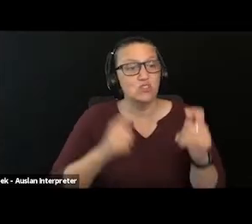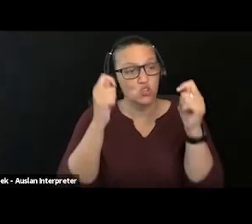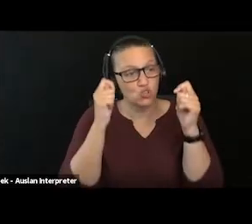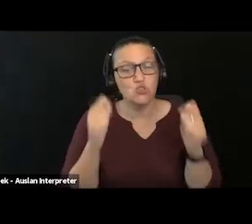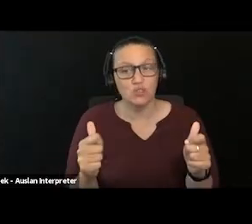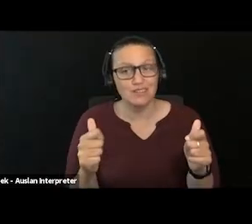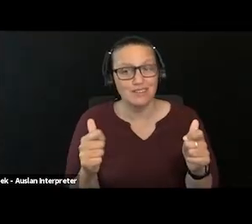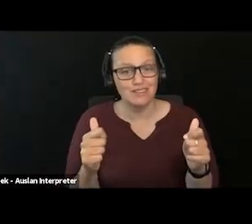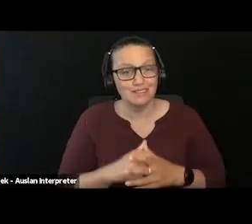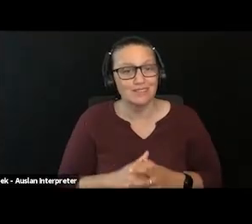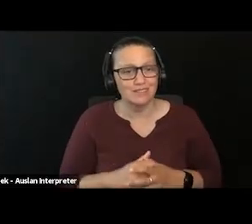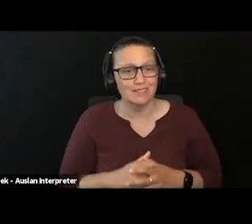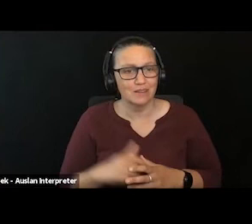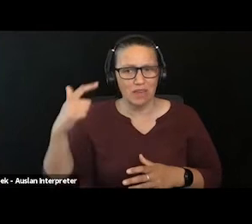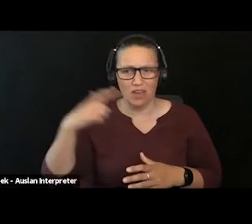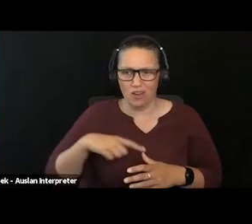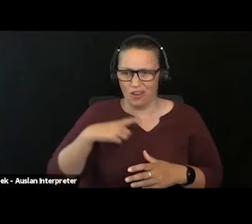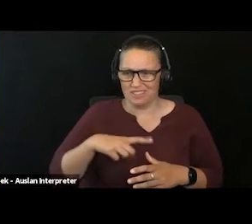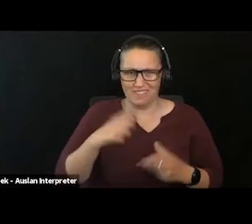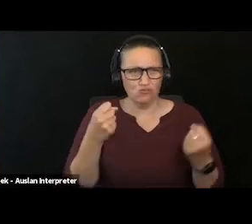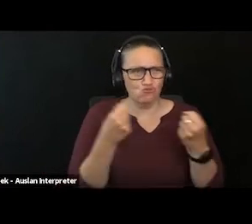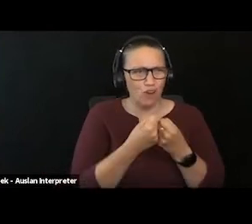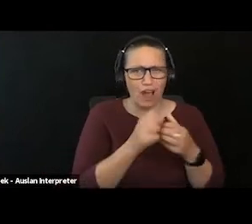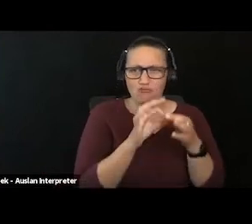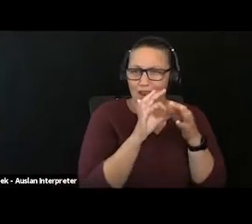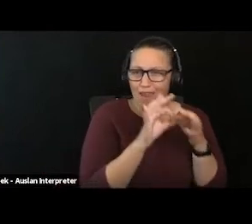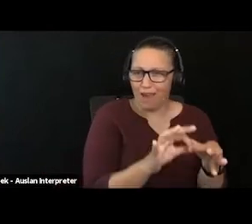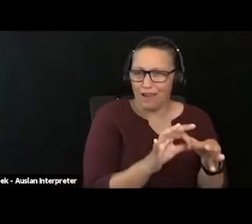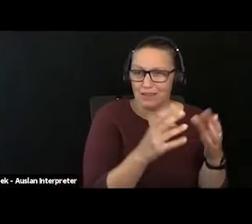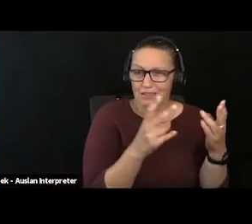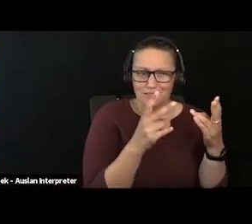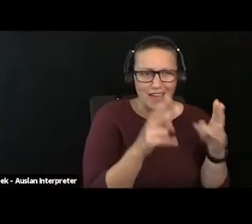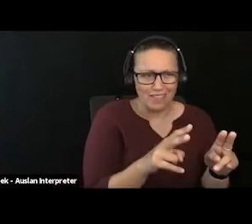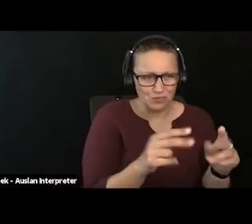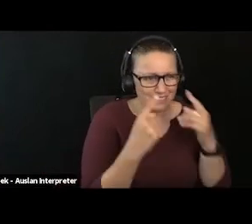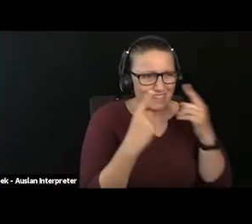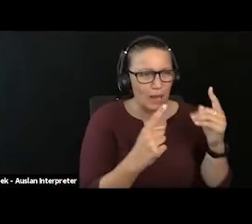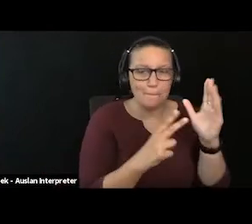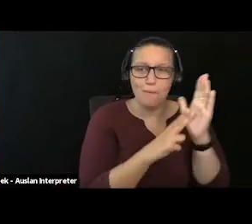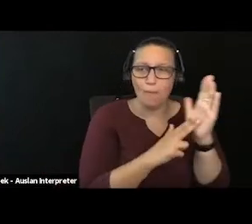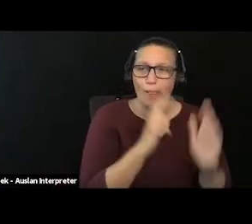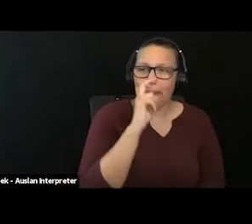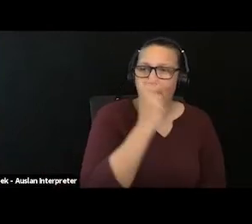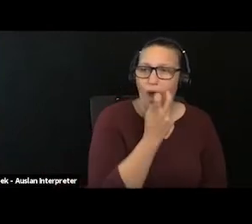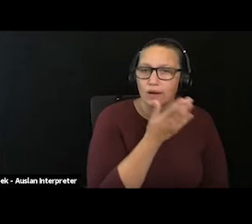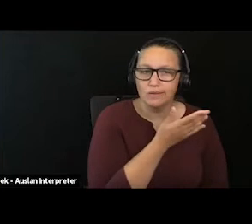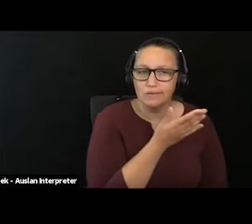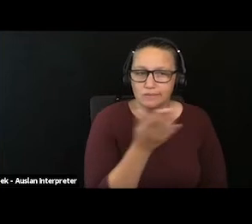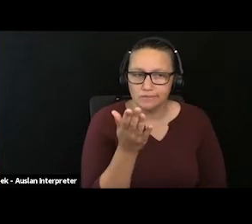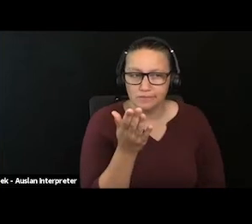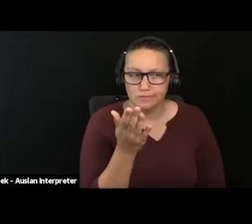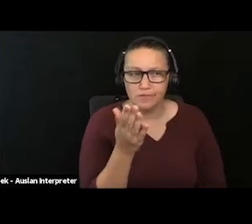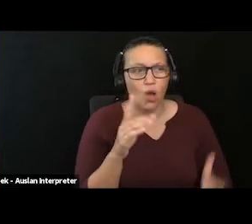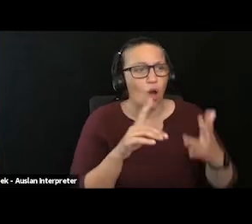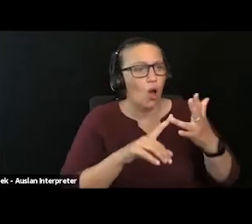concentration of drug-related deaths in this cohort, which you can see in the dark purple there. Opioid-related deaths accounted for 40% of